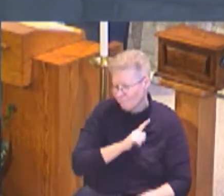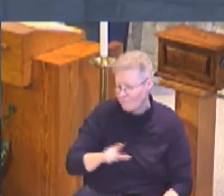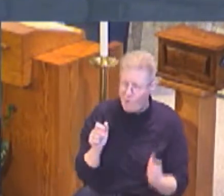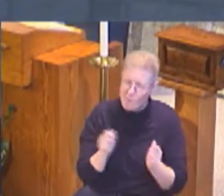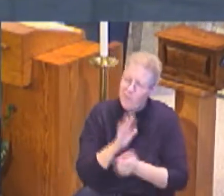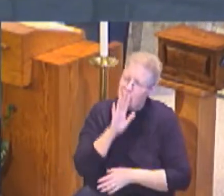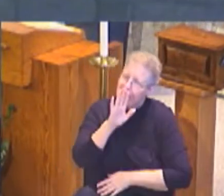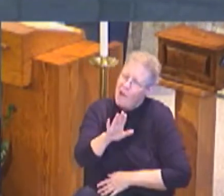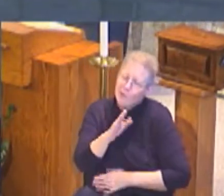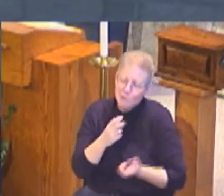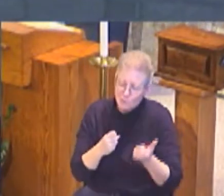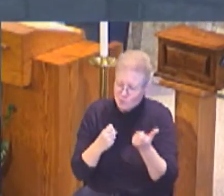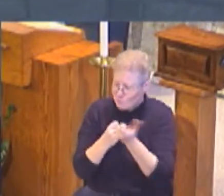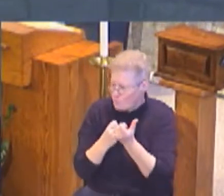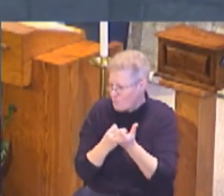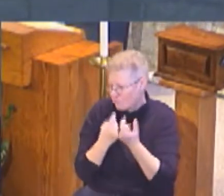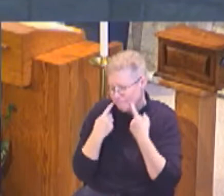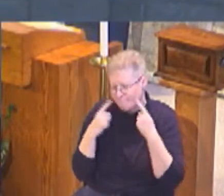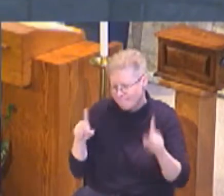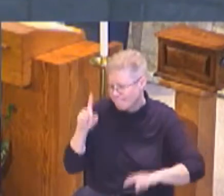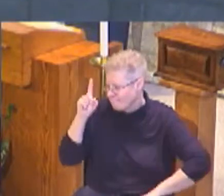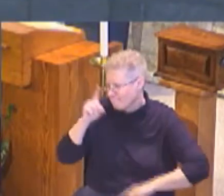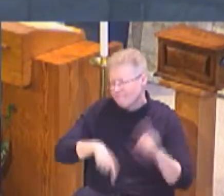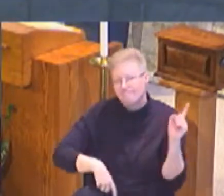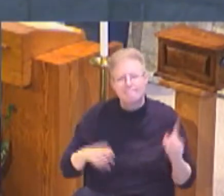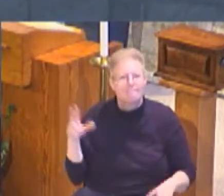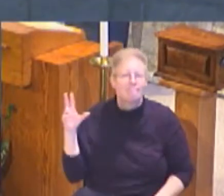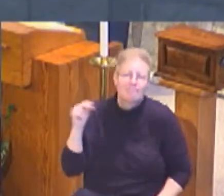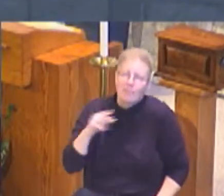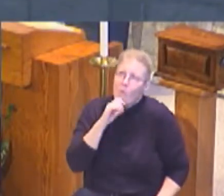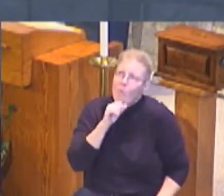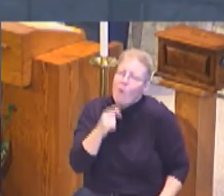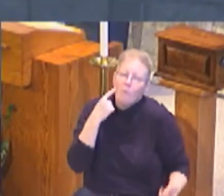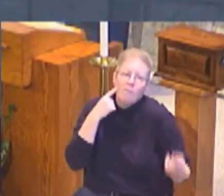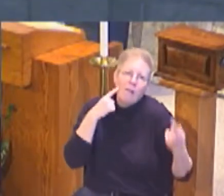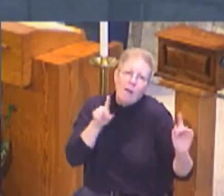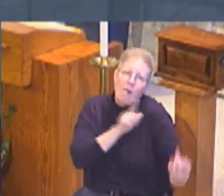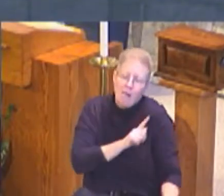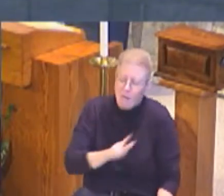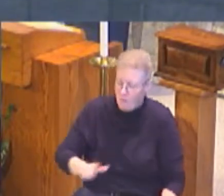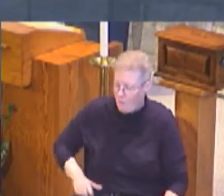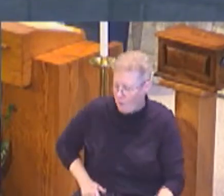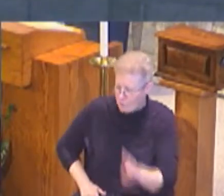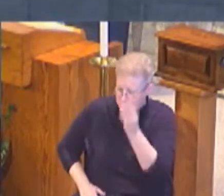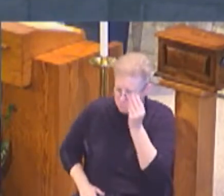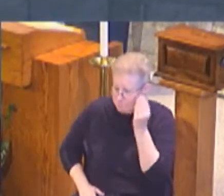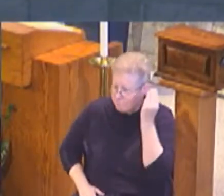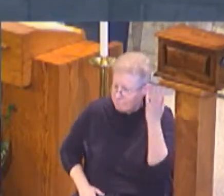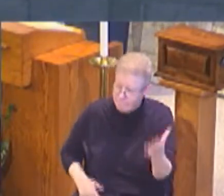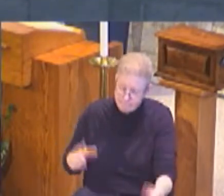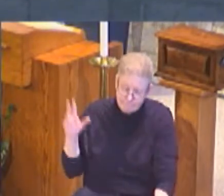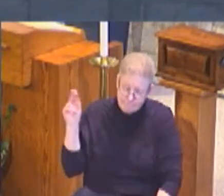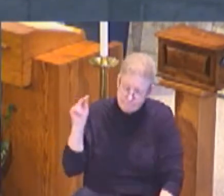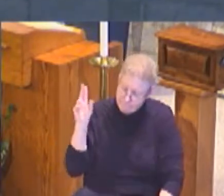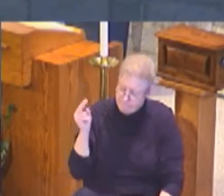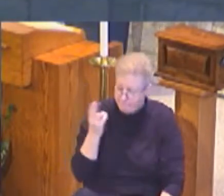can't make it. Oh, I won't make it, oh Lord, no